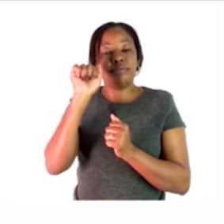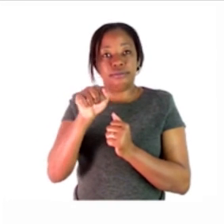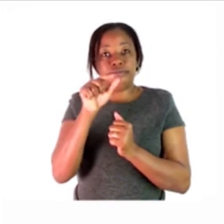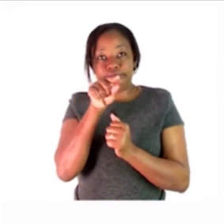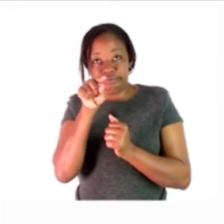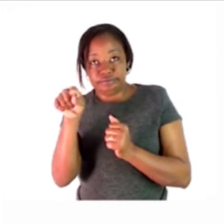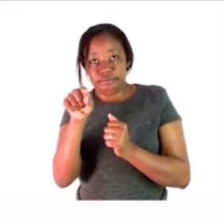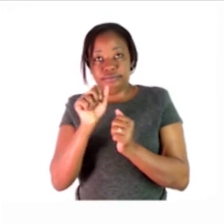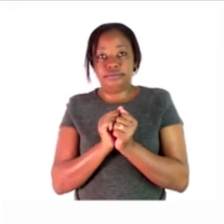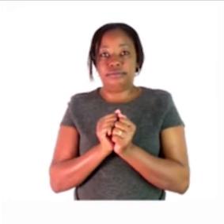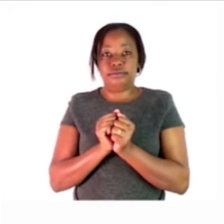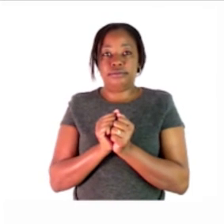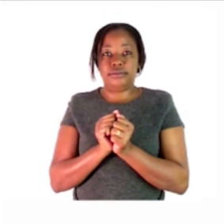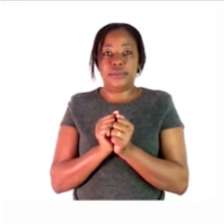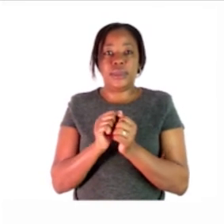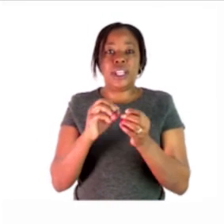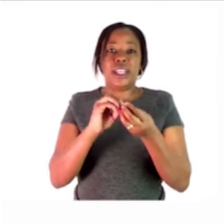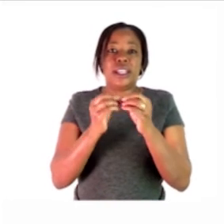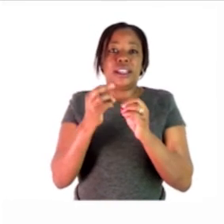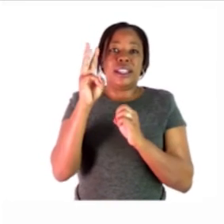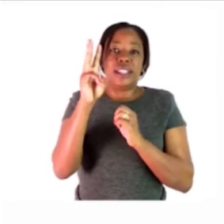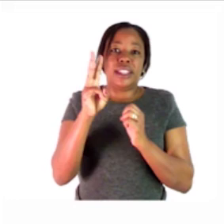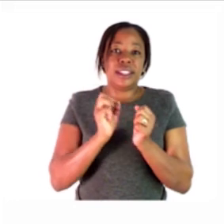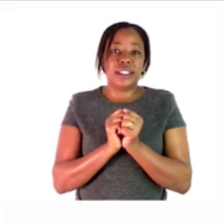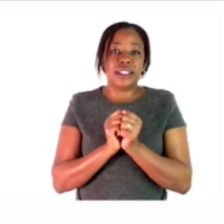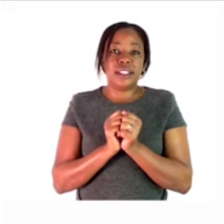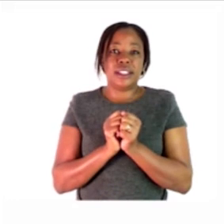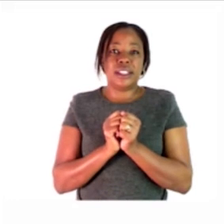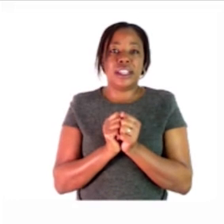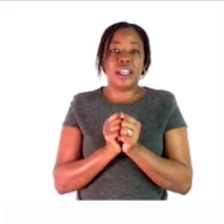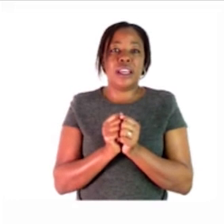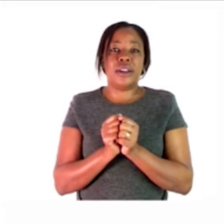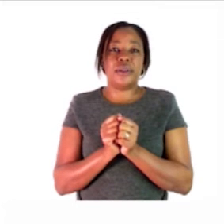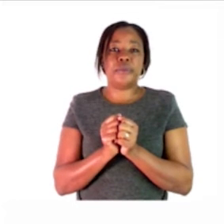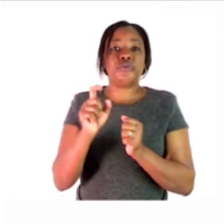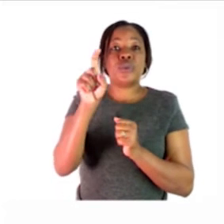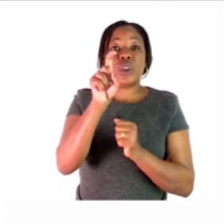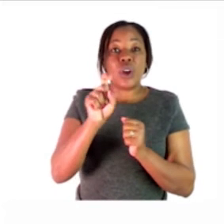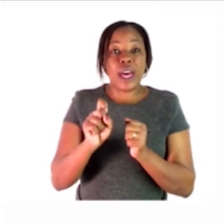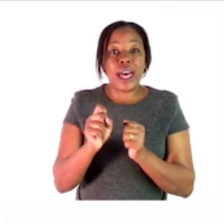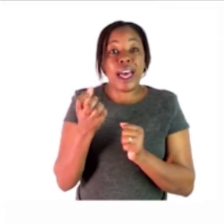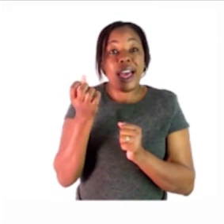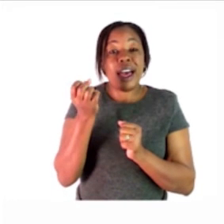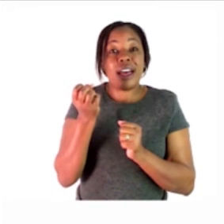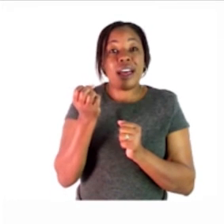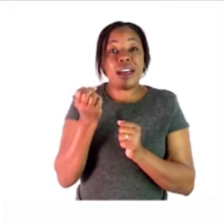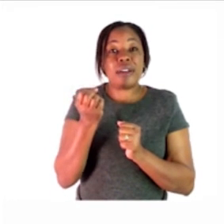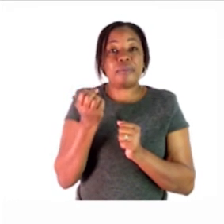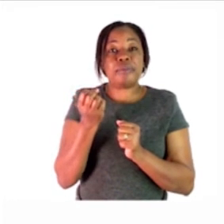please? Can I have some or any water, please? I am asking. It's a request. So I will